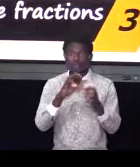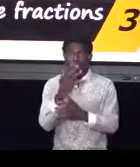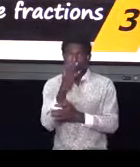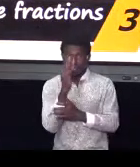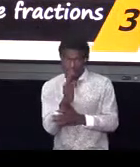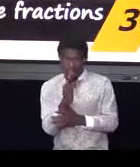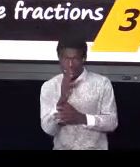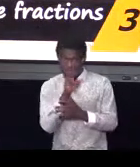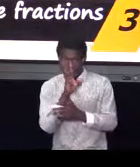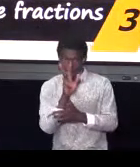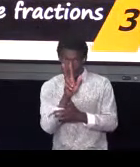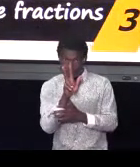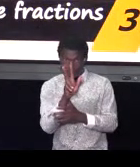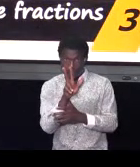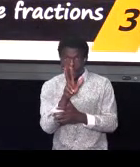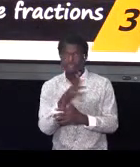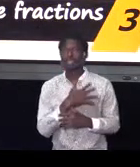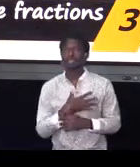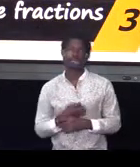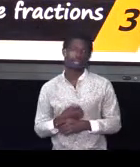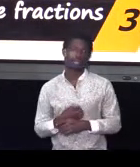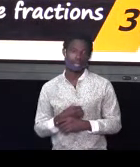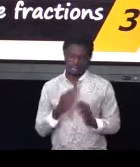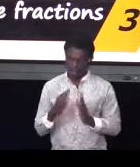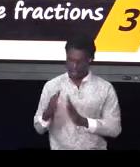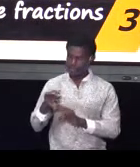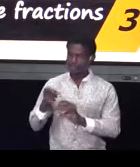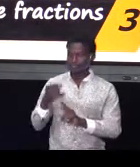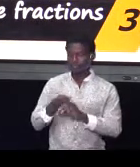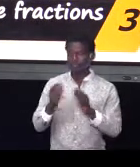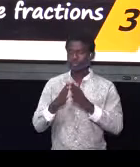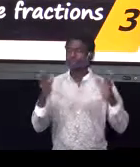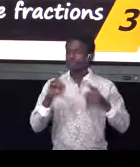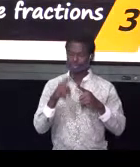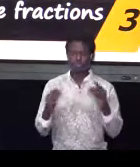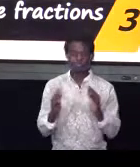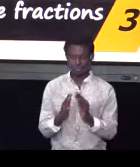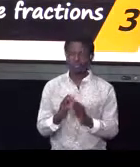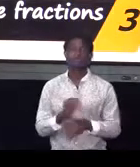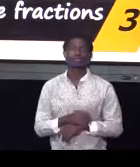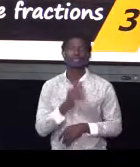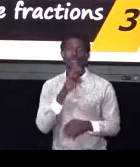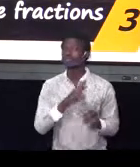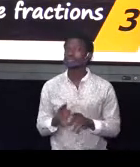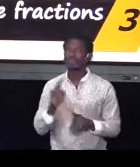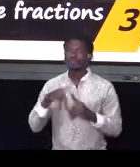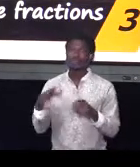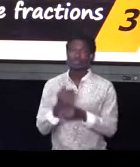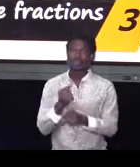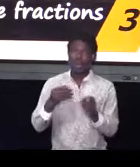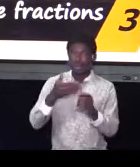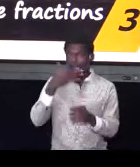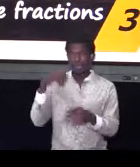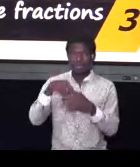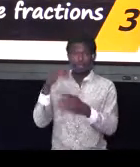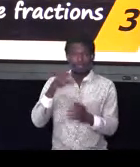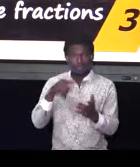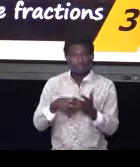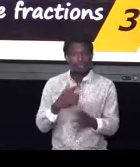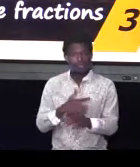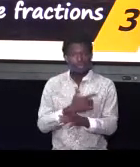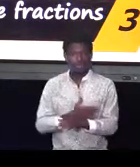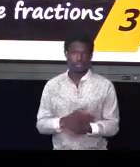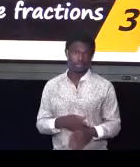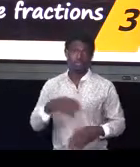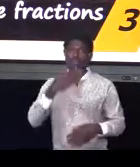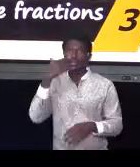compare 3 fractions and arrange them from the biggest to the smallest. Are you ready? Well, to get the best out of this lesson, it is best that you